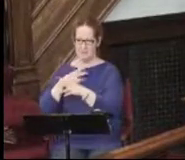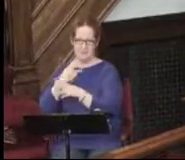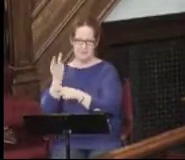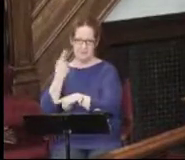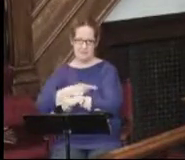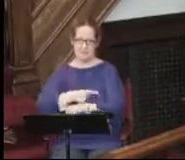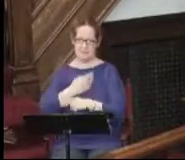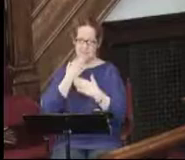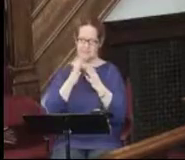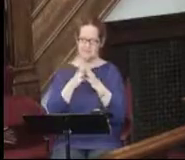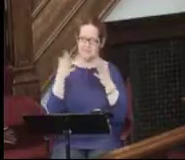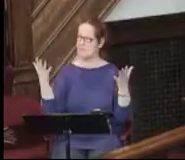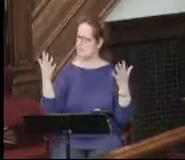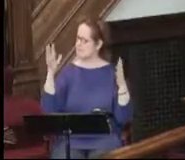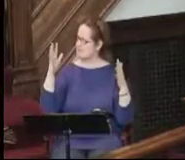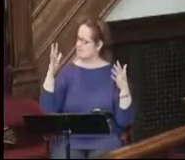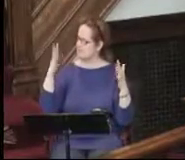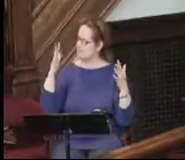So thank you very much.